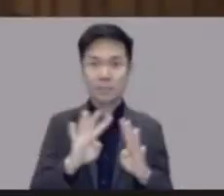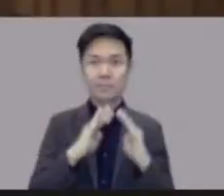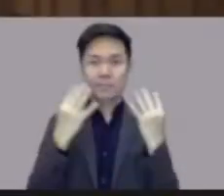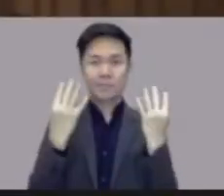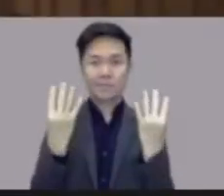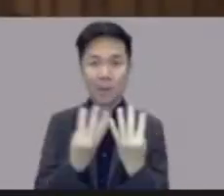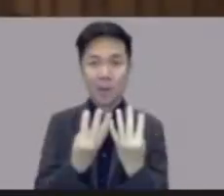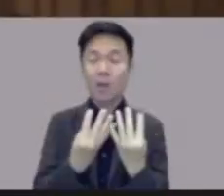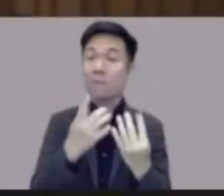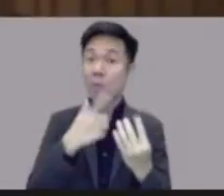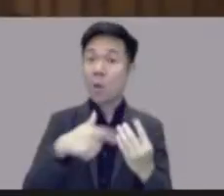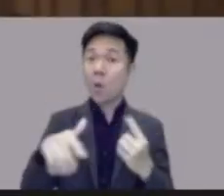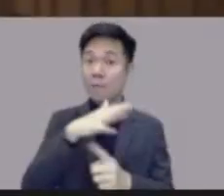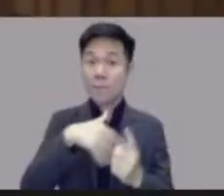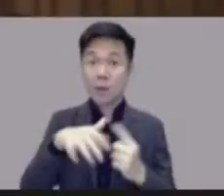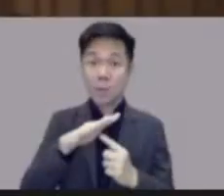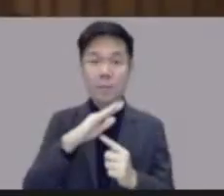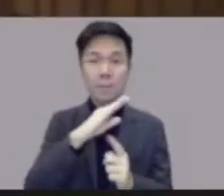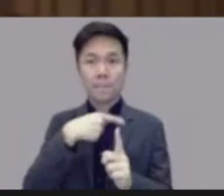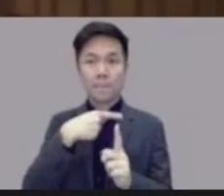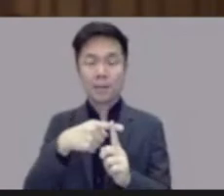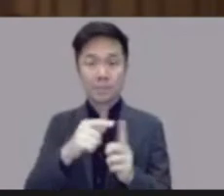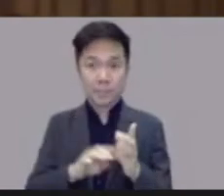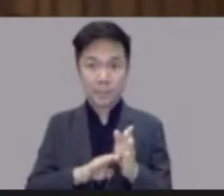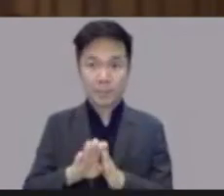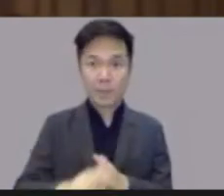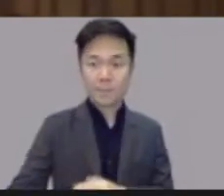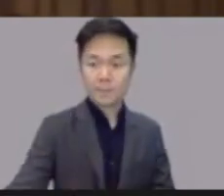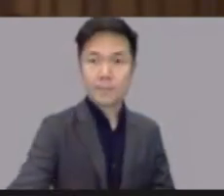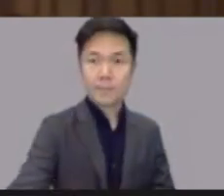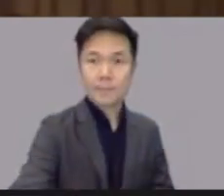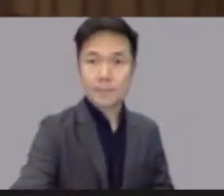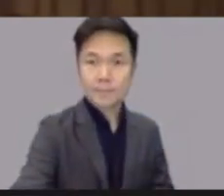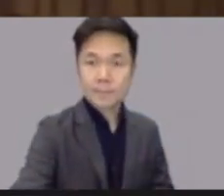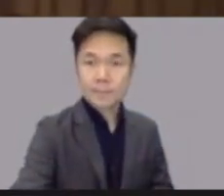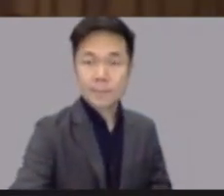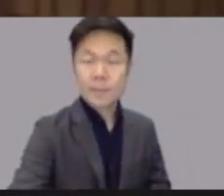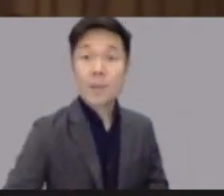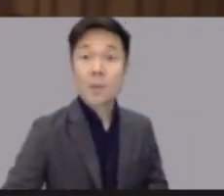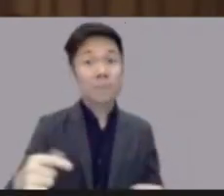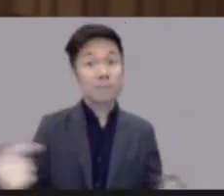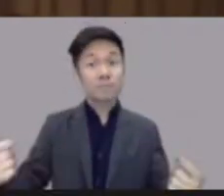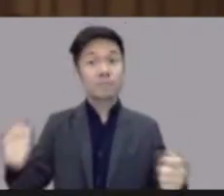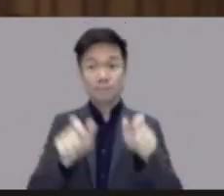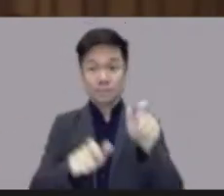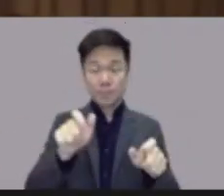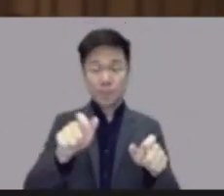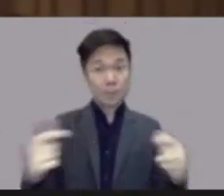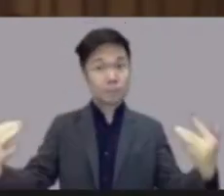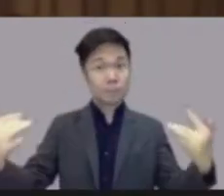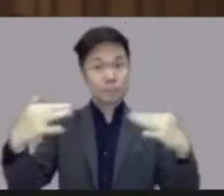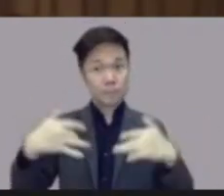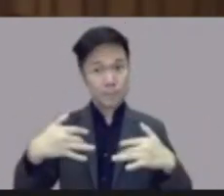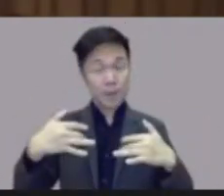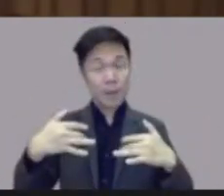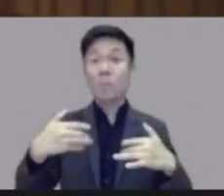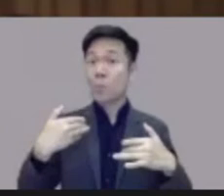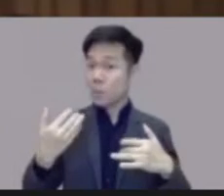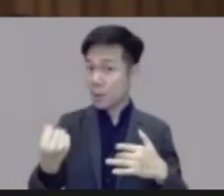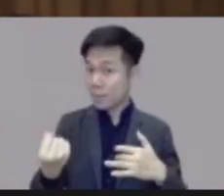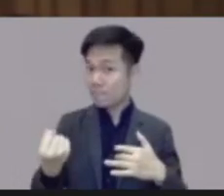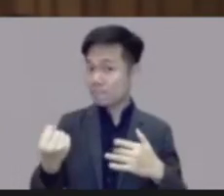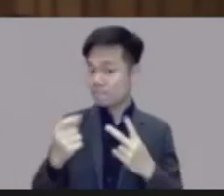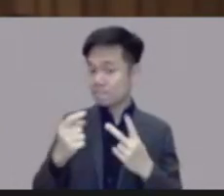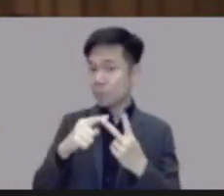environment and development the session is held both in person and virtually via Zoom